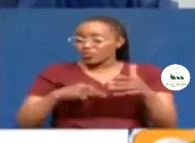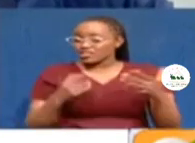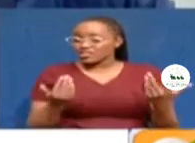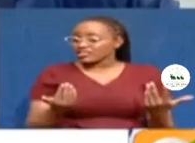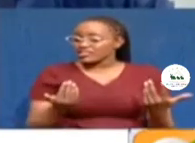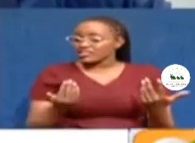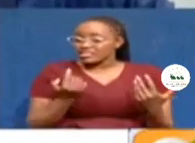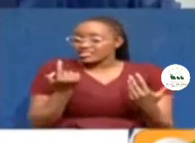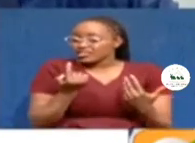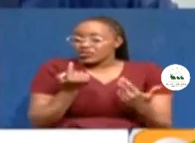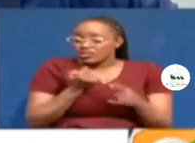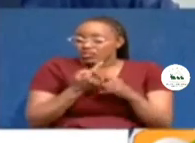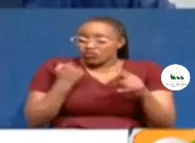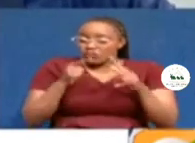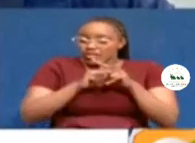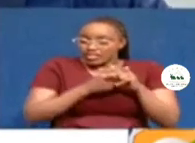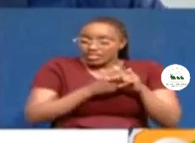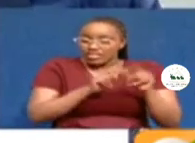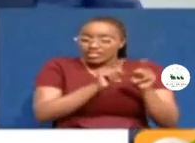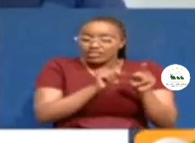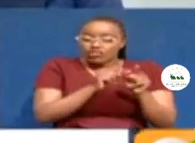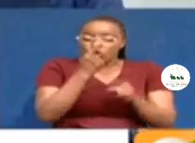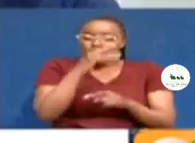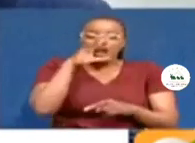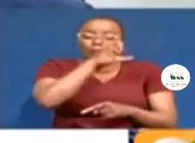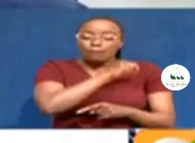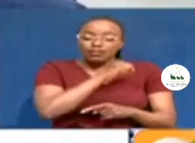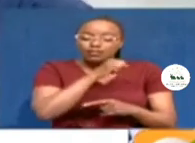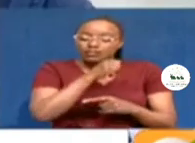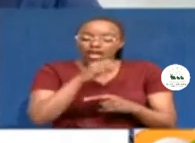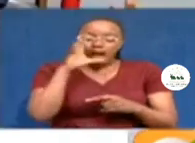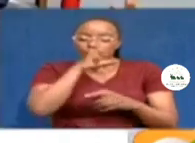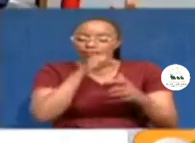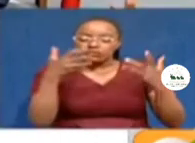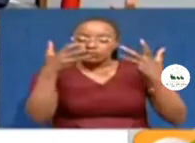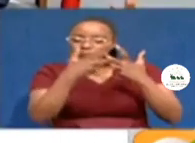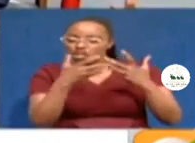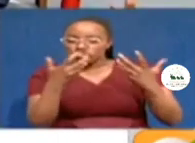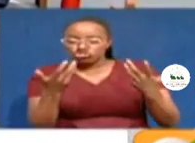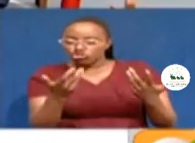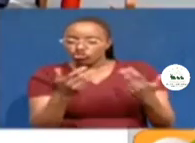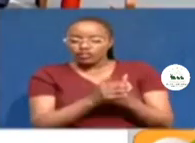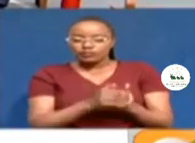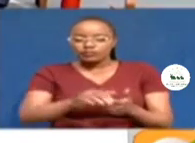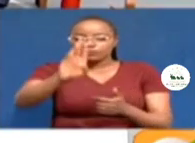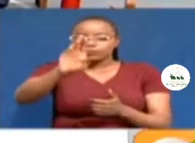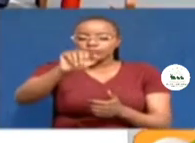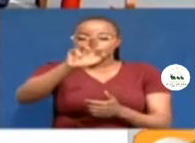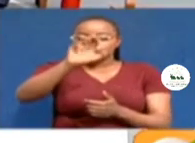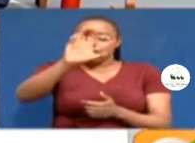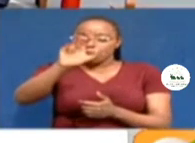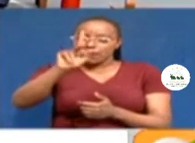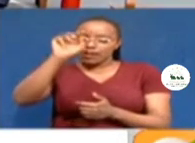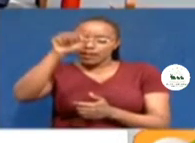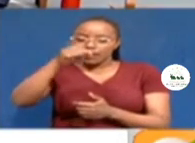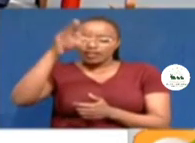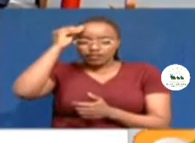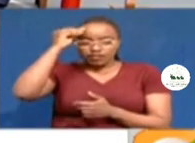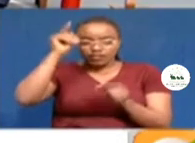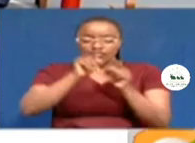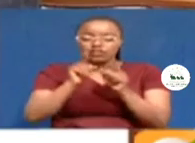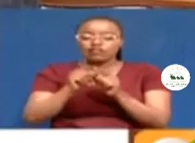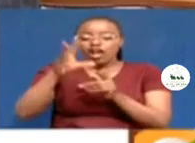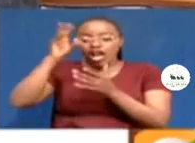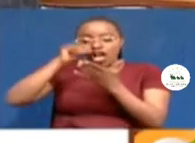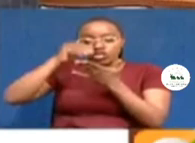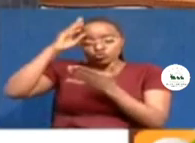Was it from the start, was it a mismatch? You know, was it a... Barack, you'll correct me as a student of literature.